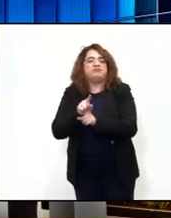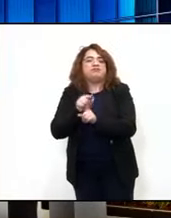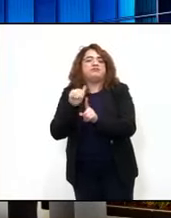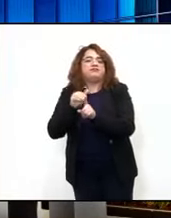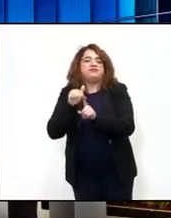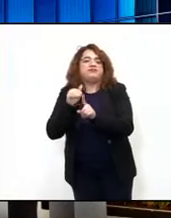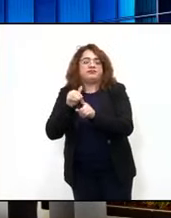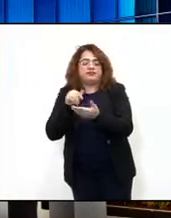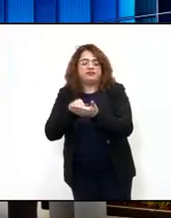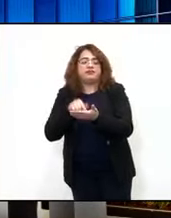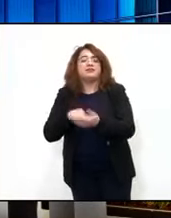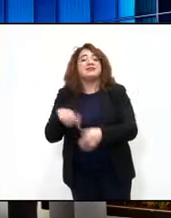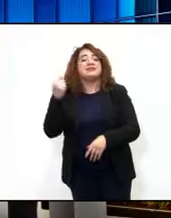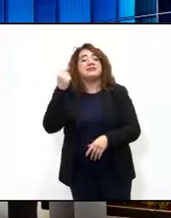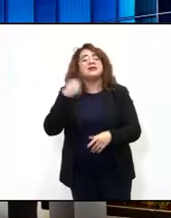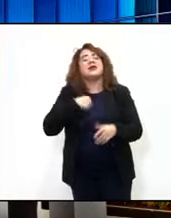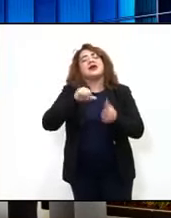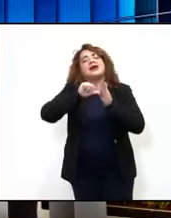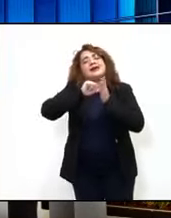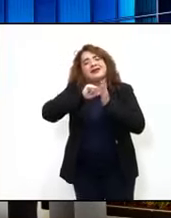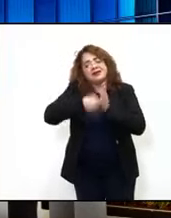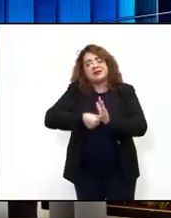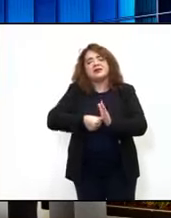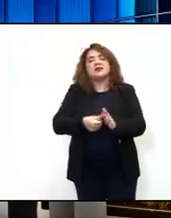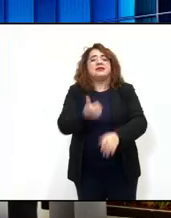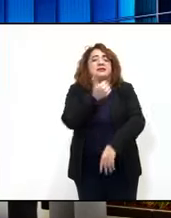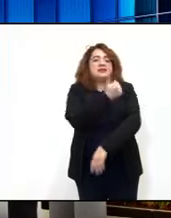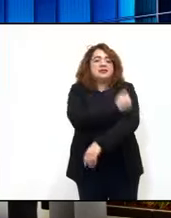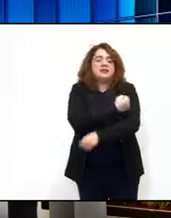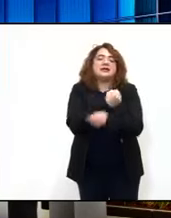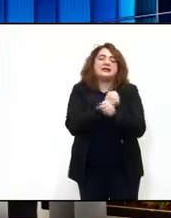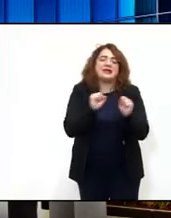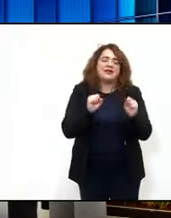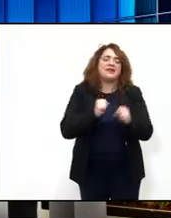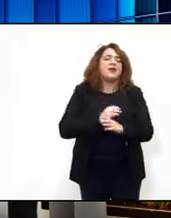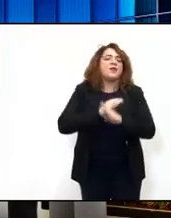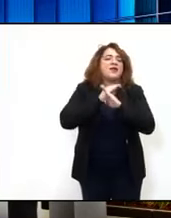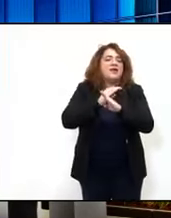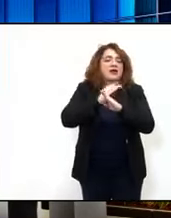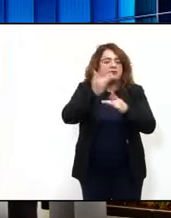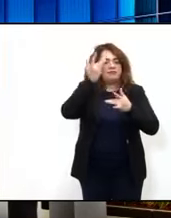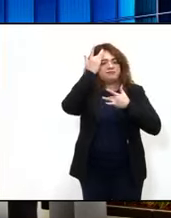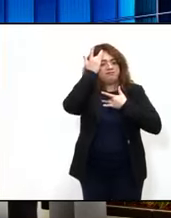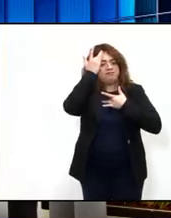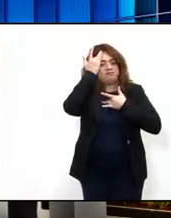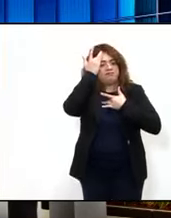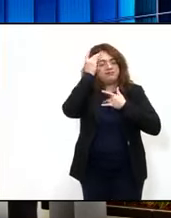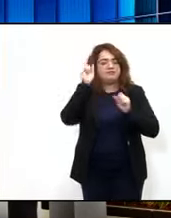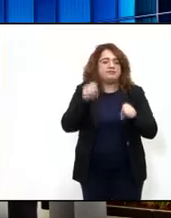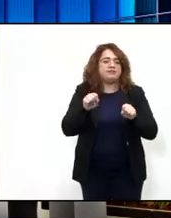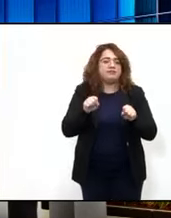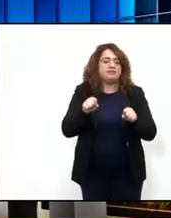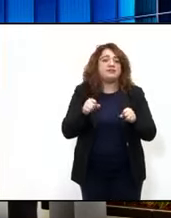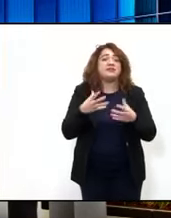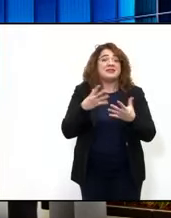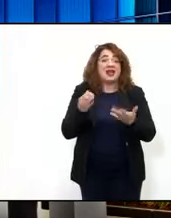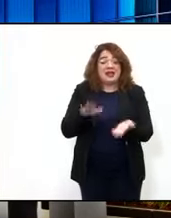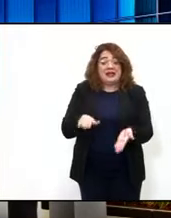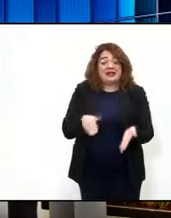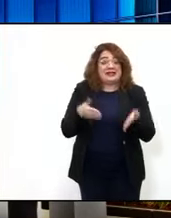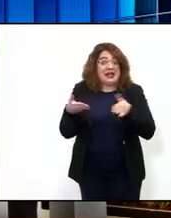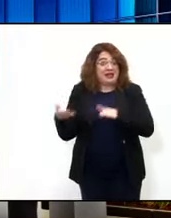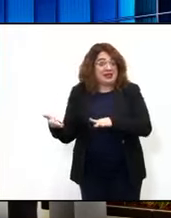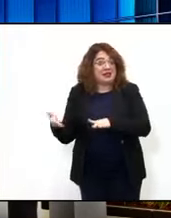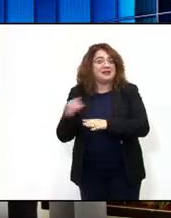that vaccines are very safe. They've been highly effective at preventing illness, and they're totally effective at preventing death. It's